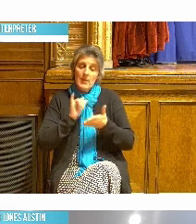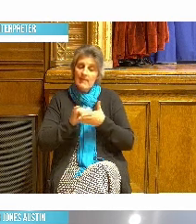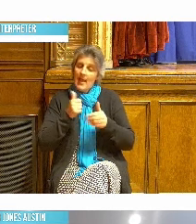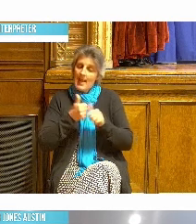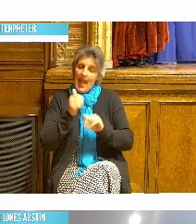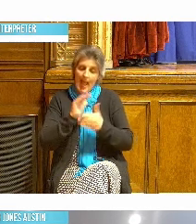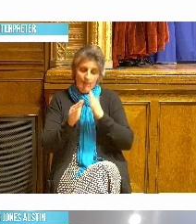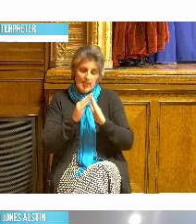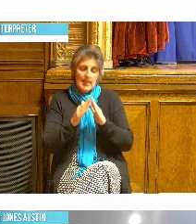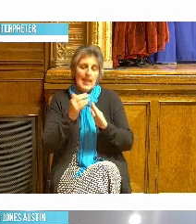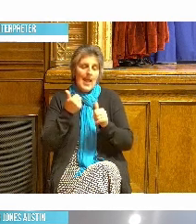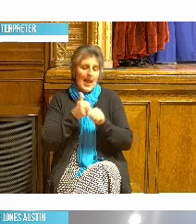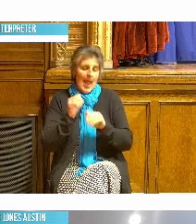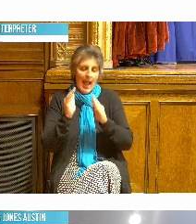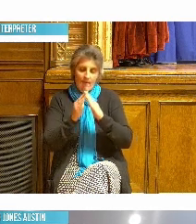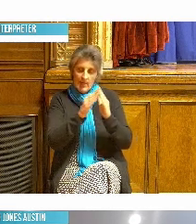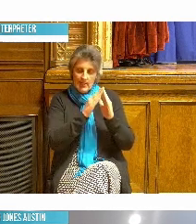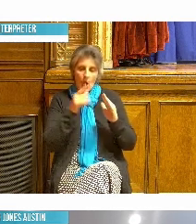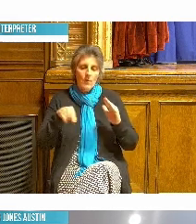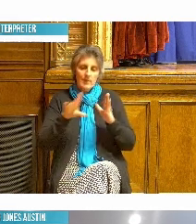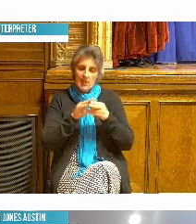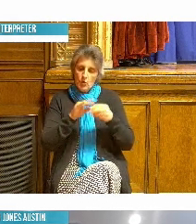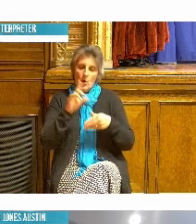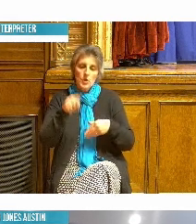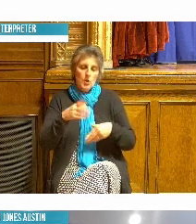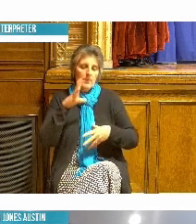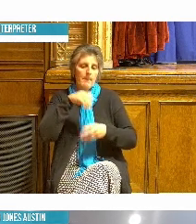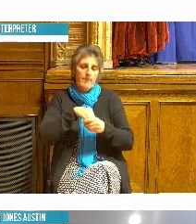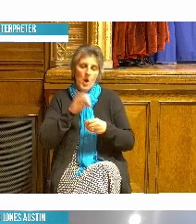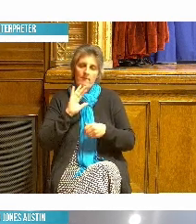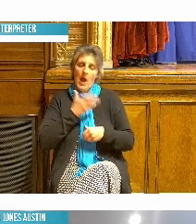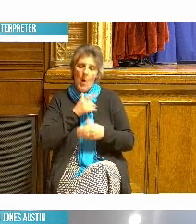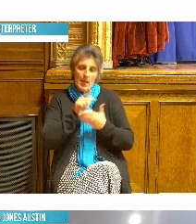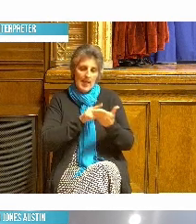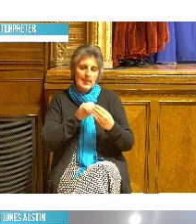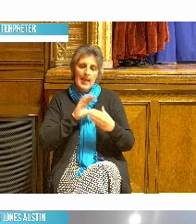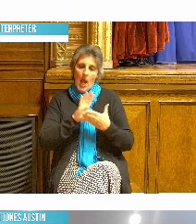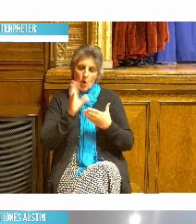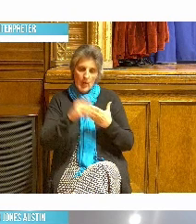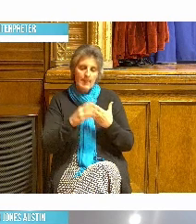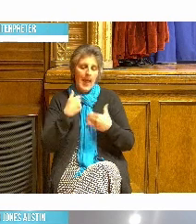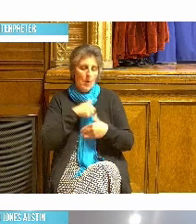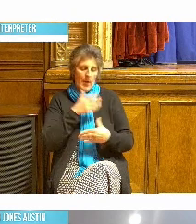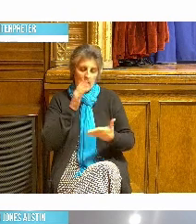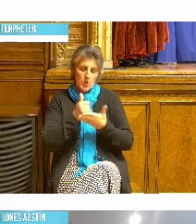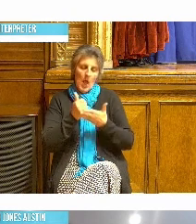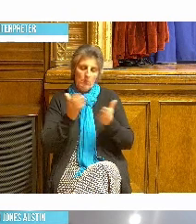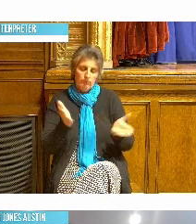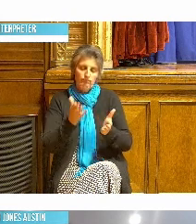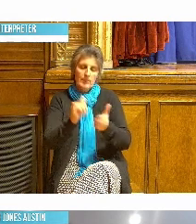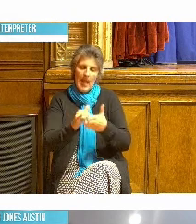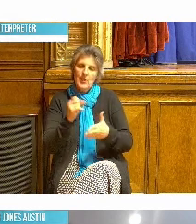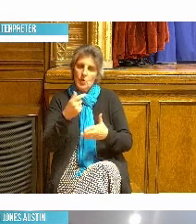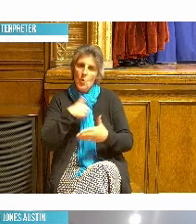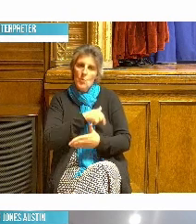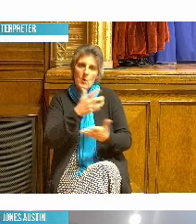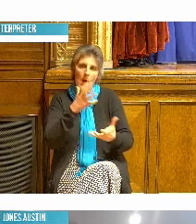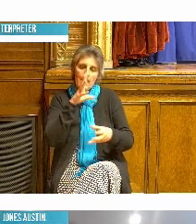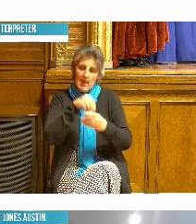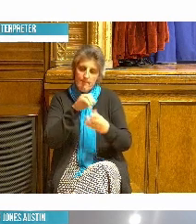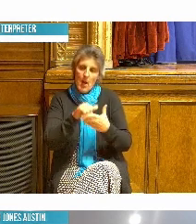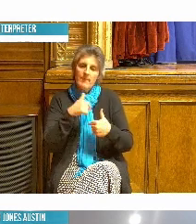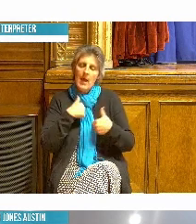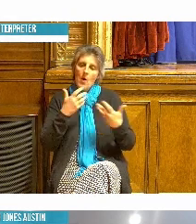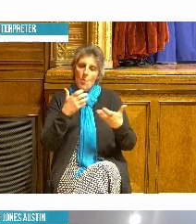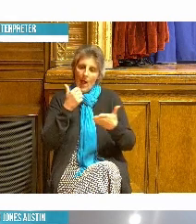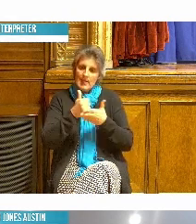every city and in every town, these stories should be a part of our lessons and our curriculum, and we're here to help do that. So we'd love to be a part of it